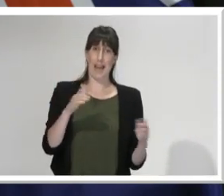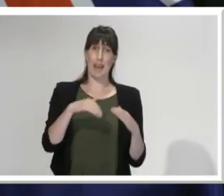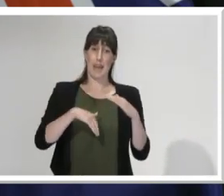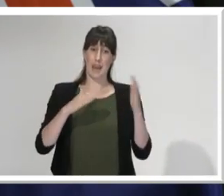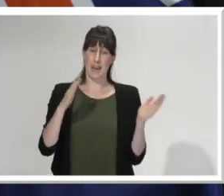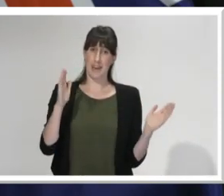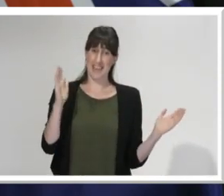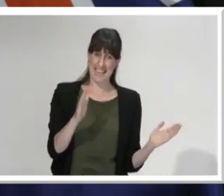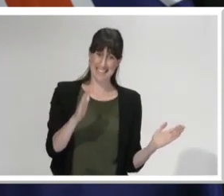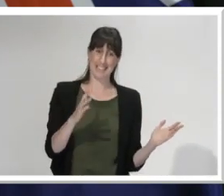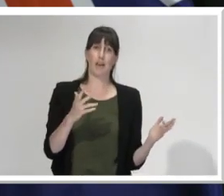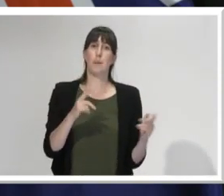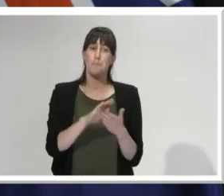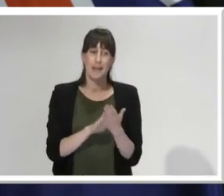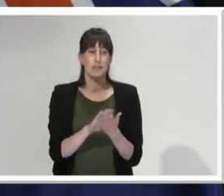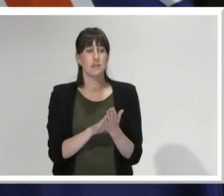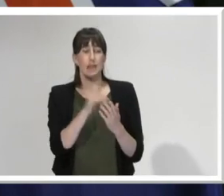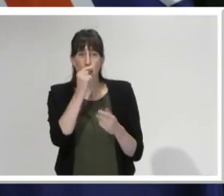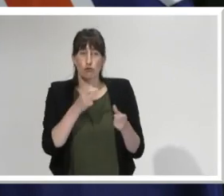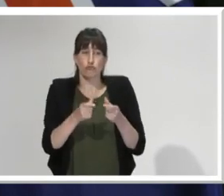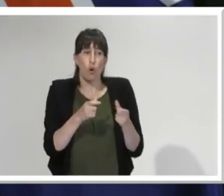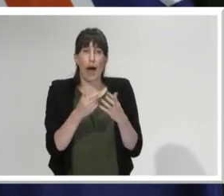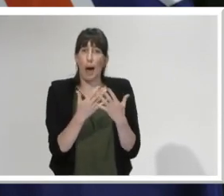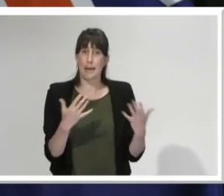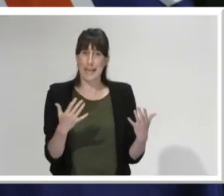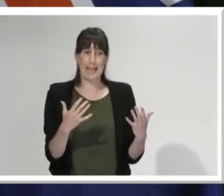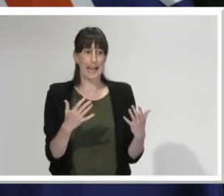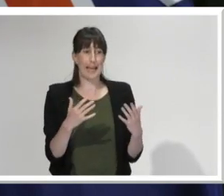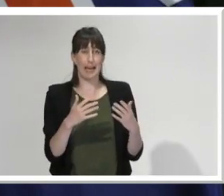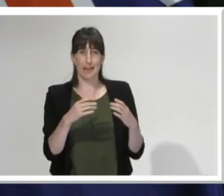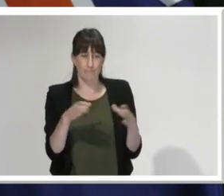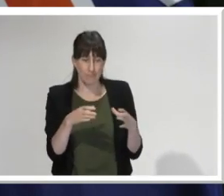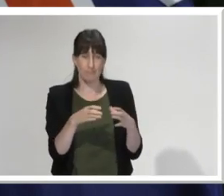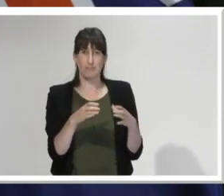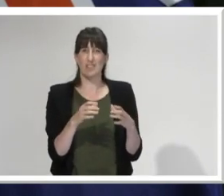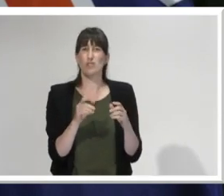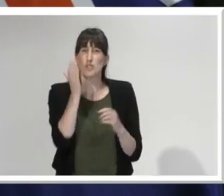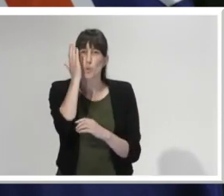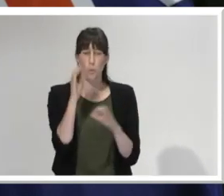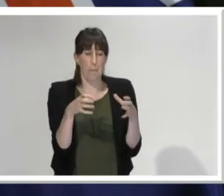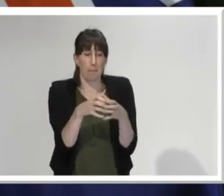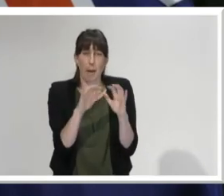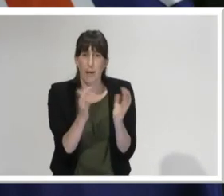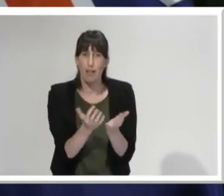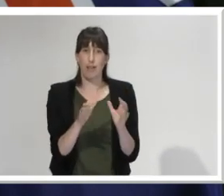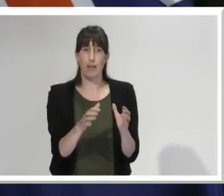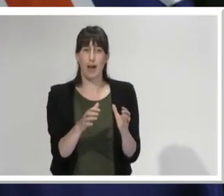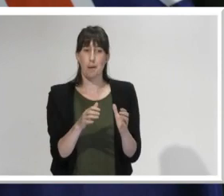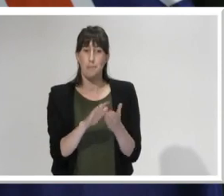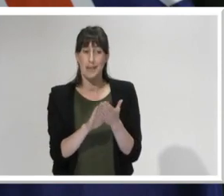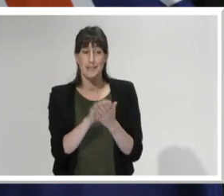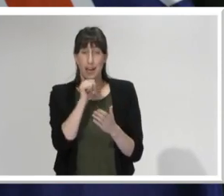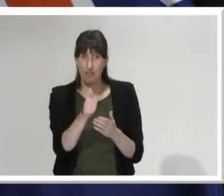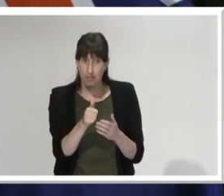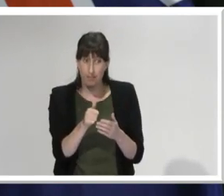around large numbers of other children. So essentially, they'll have a school bubble, and that helps us with the tracking of any potential cases.